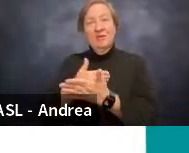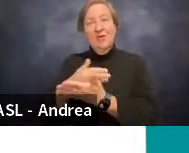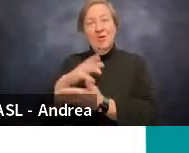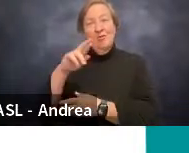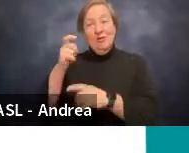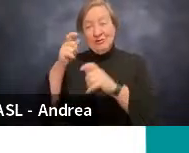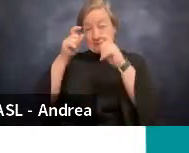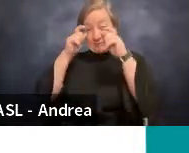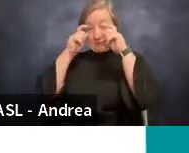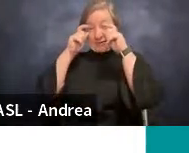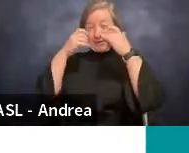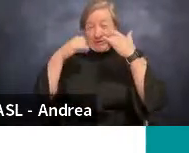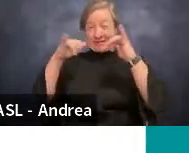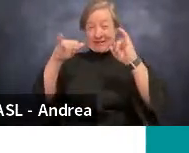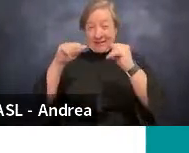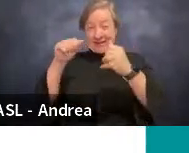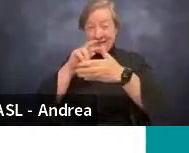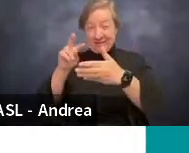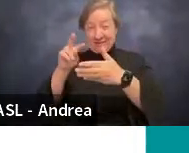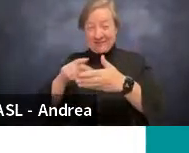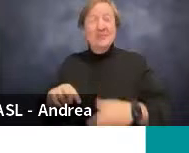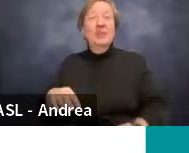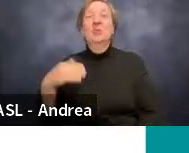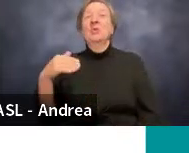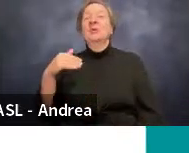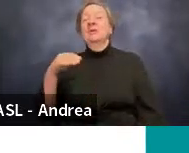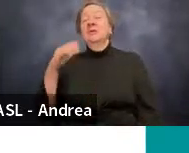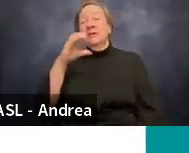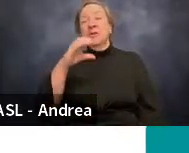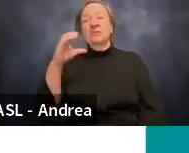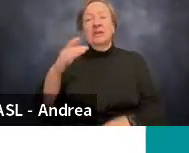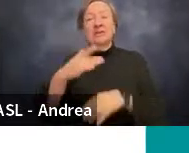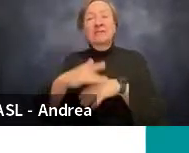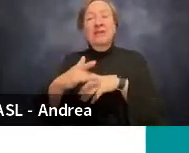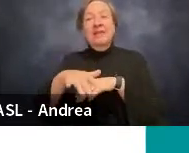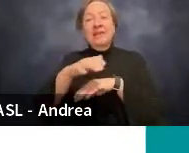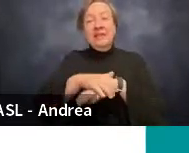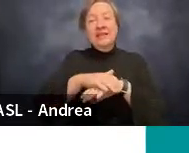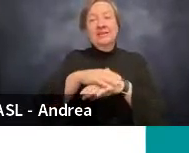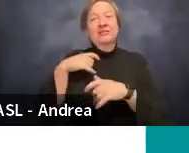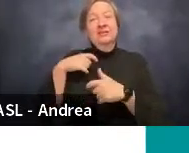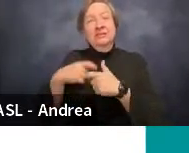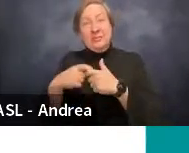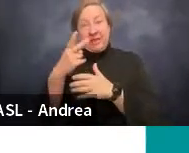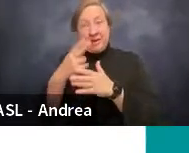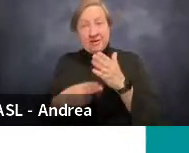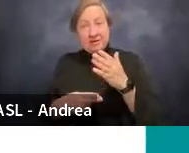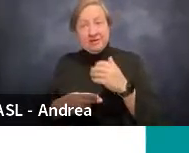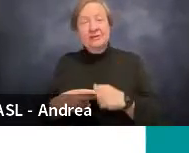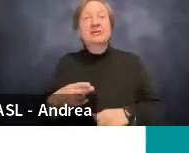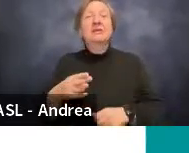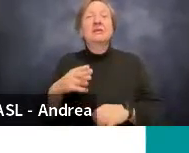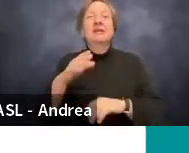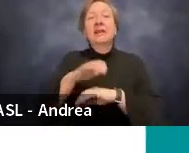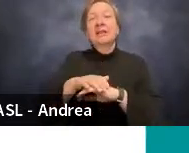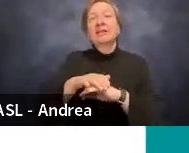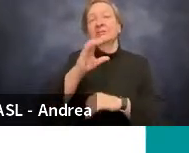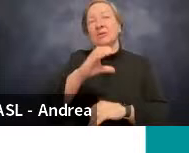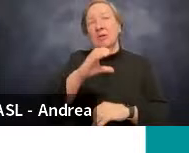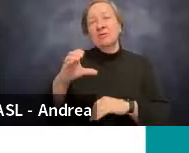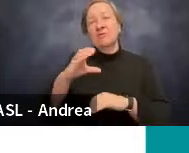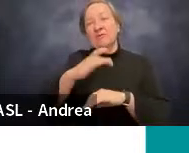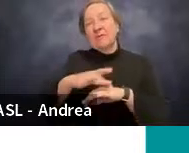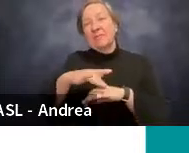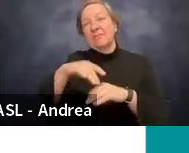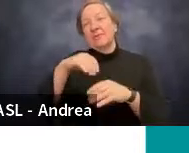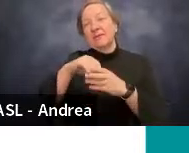here. So, just a reminder, closed captions are available in English and Spanish. English closed captions are available